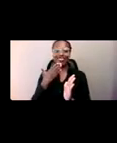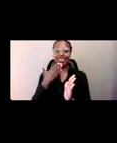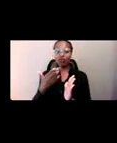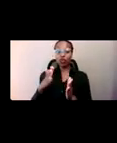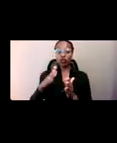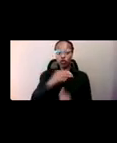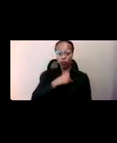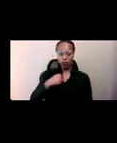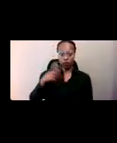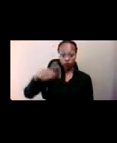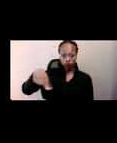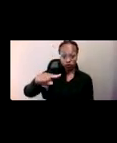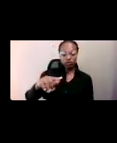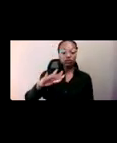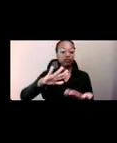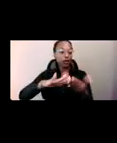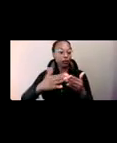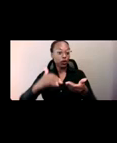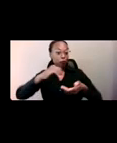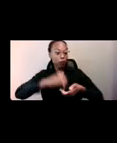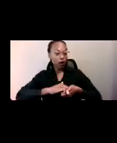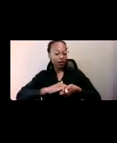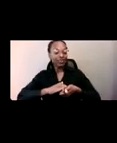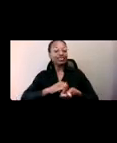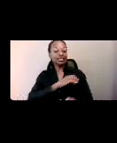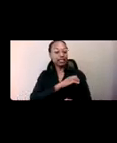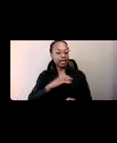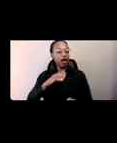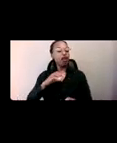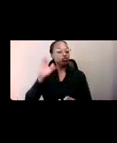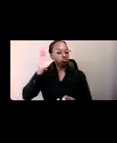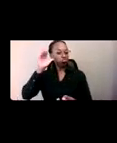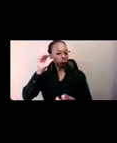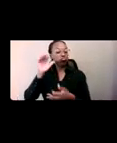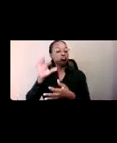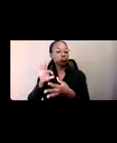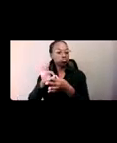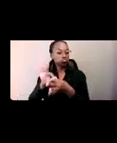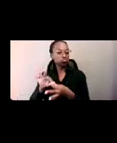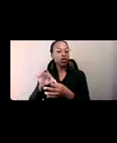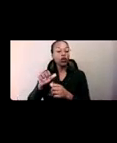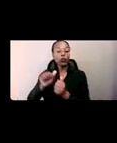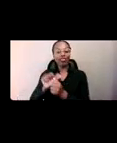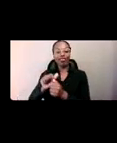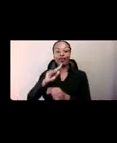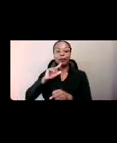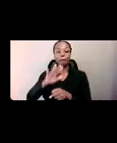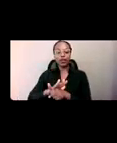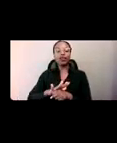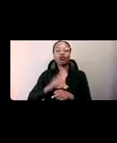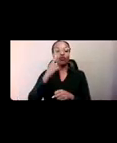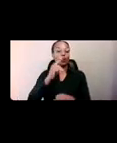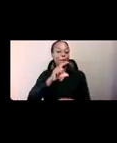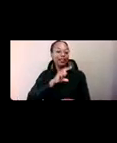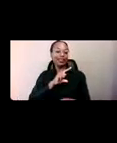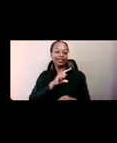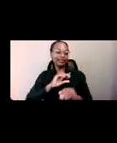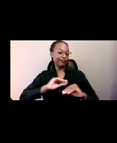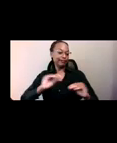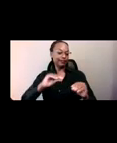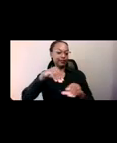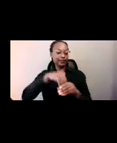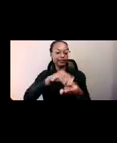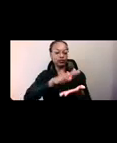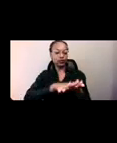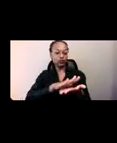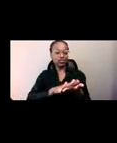taking action, the council held strong to its commitment to achieve police-free schools. This win is an important step to creating